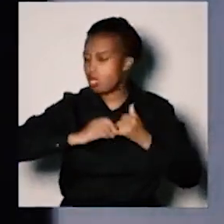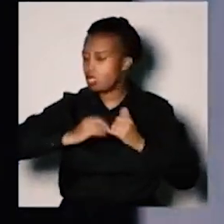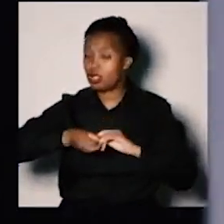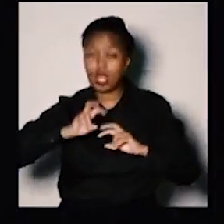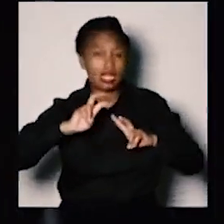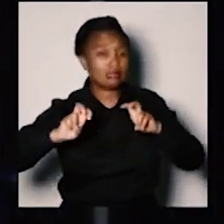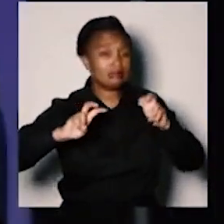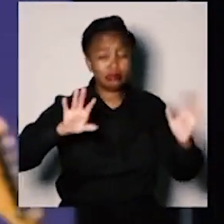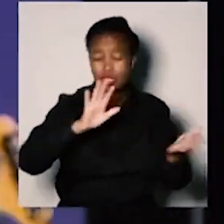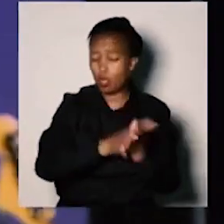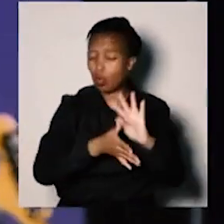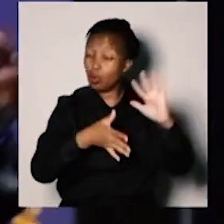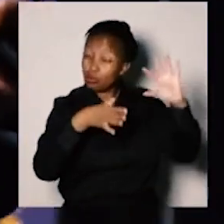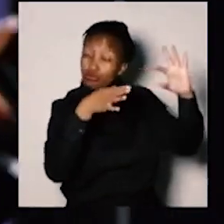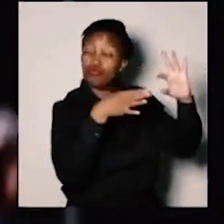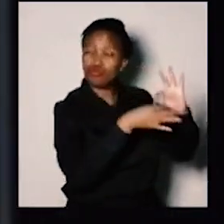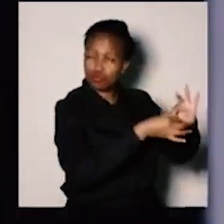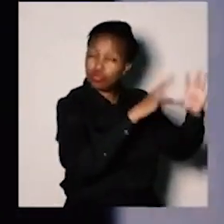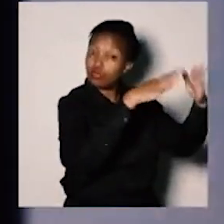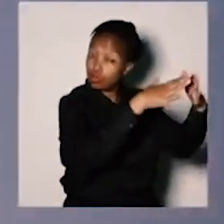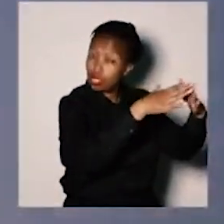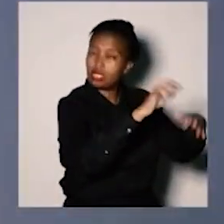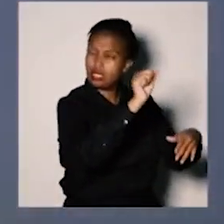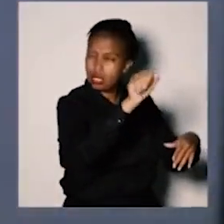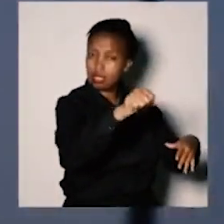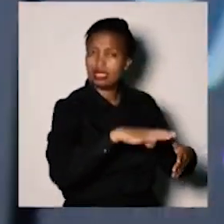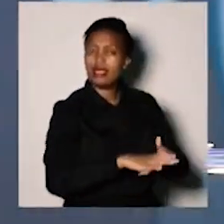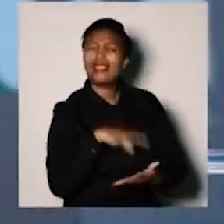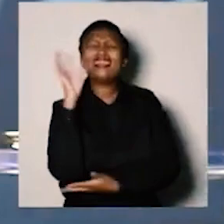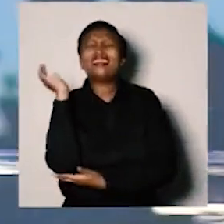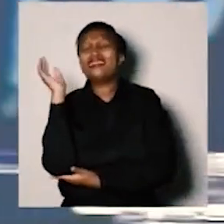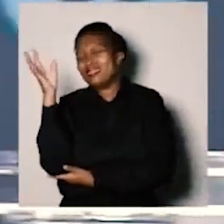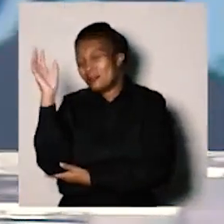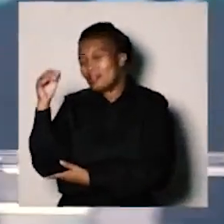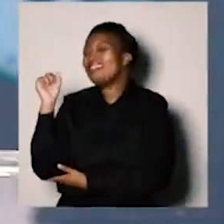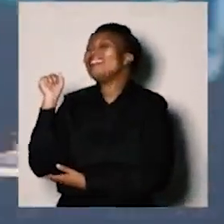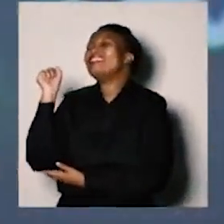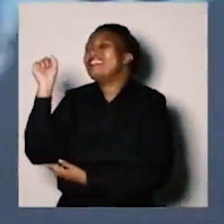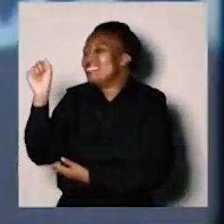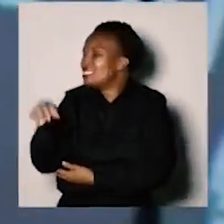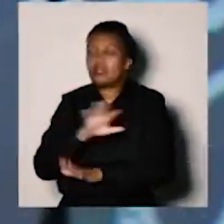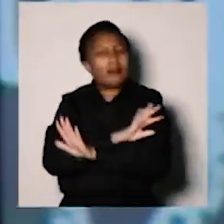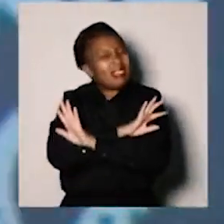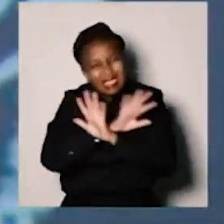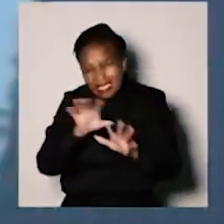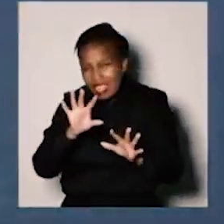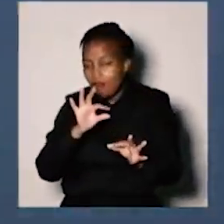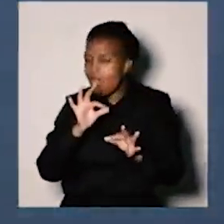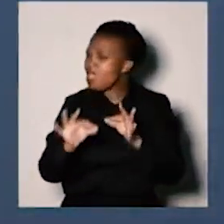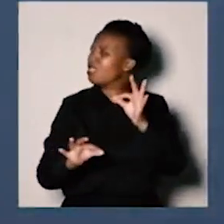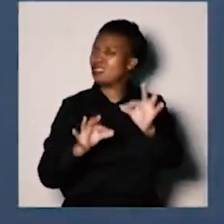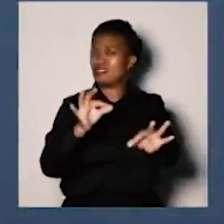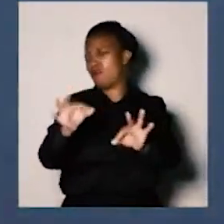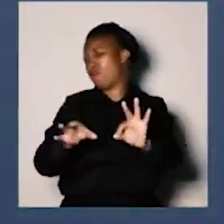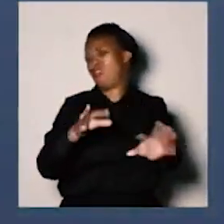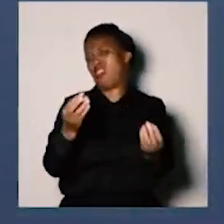I searched. I went to church, unfortunately. You know, even if preaching was done, these things were not explained to us. And even if powerful preaching was